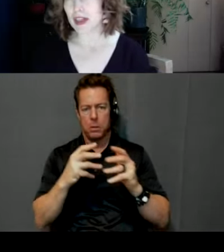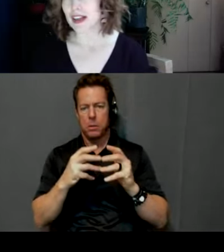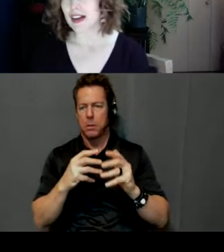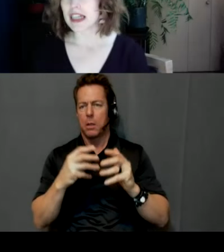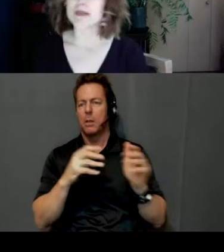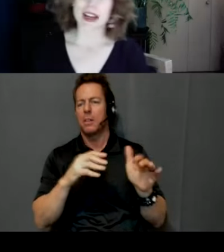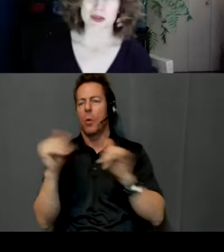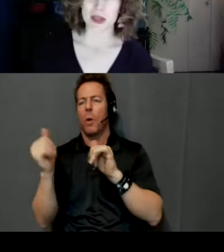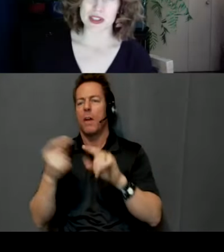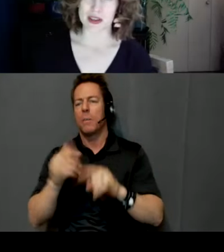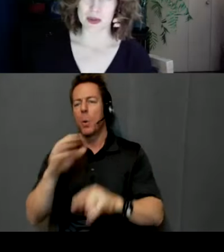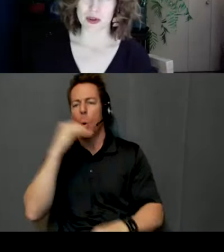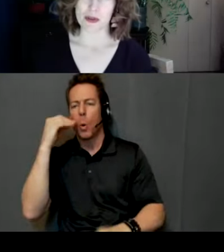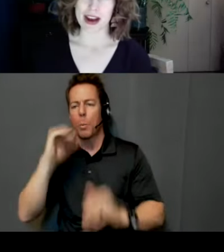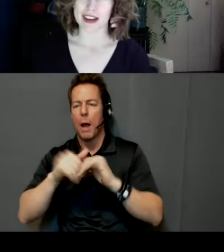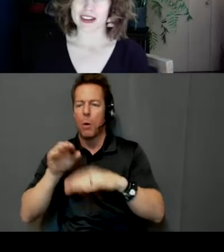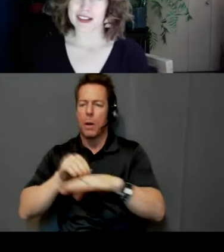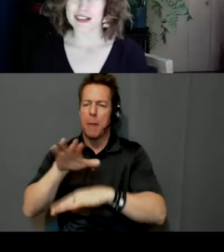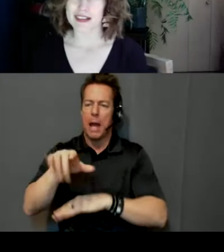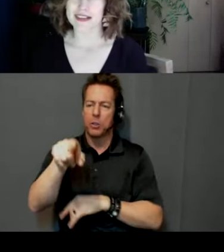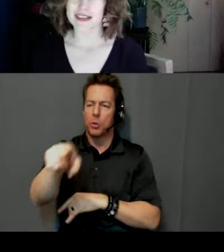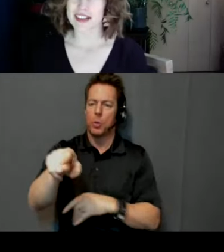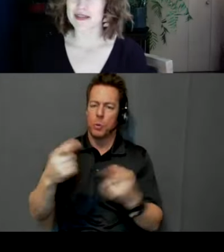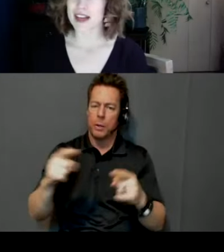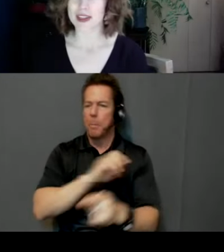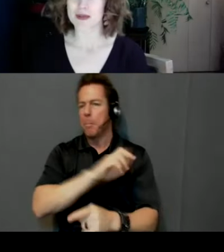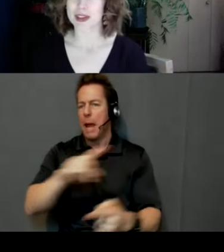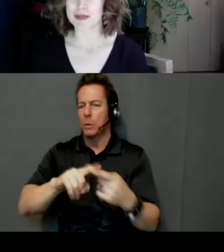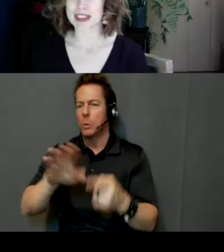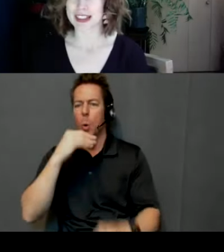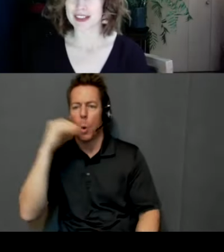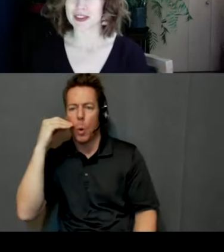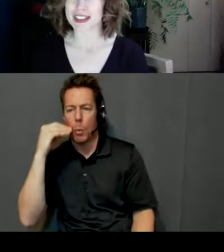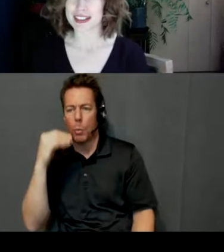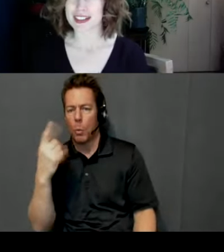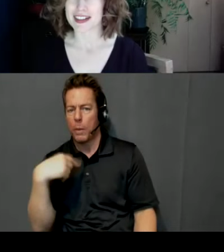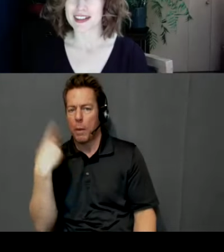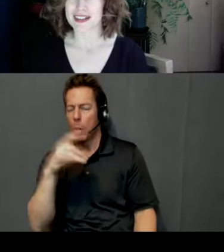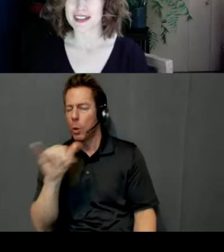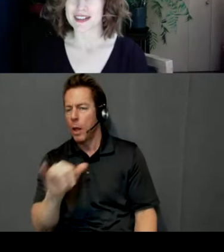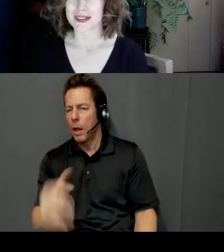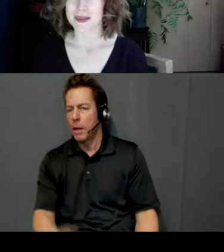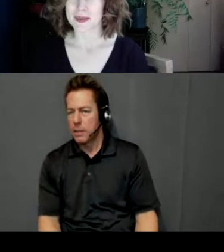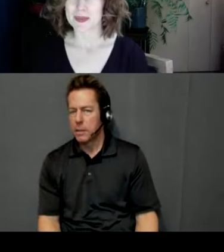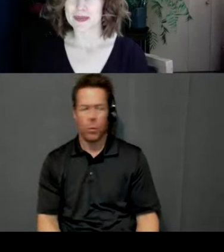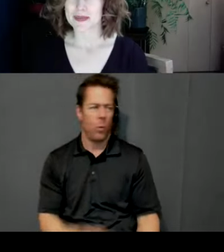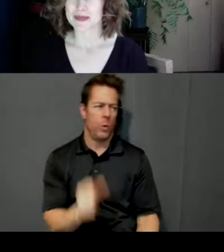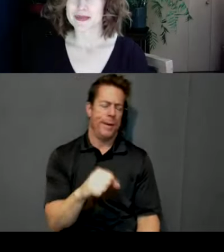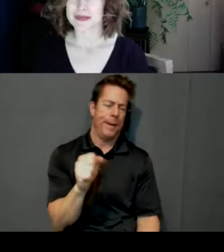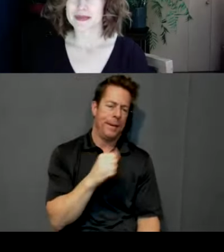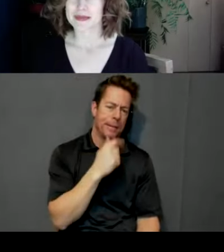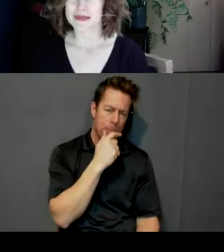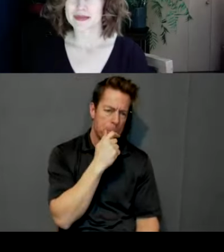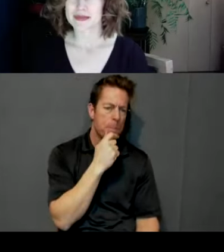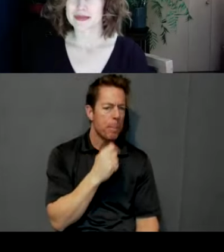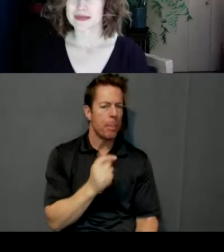time impacts the way you see it when you go back. Oh, for sure. It will I think, completely different. yeah, I think there's going to be a